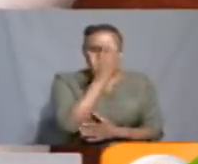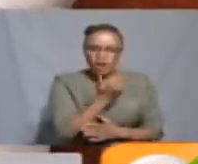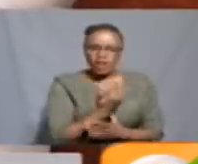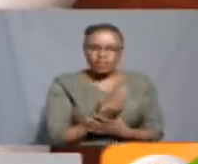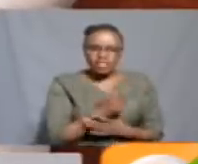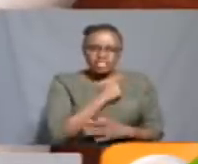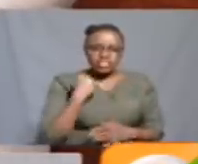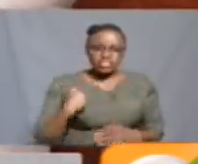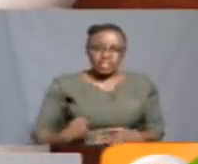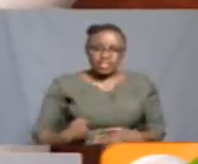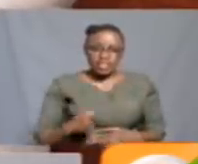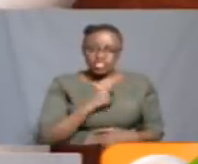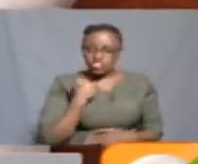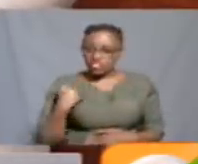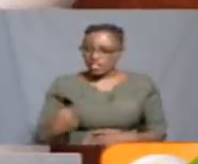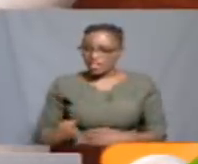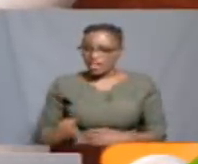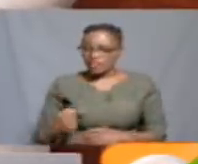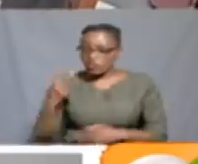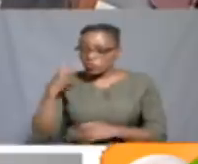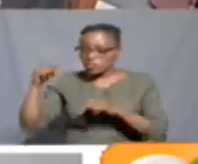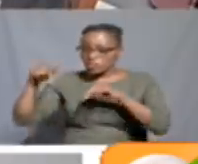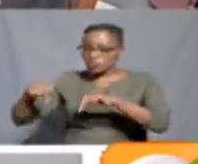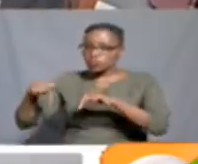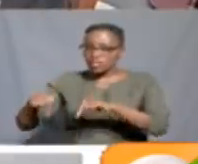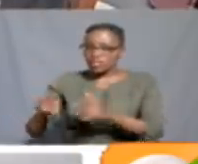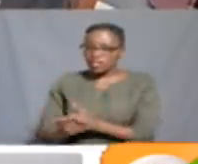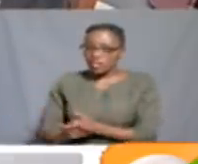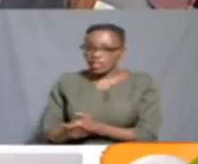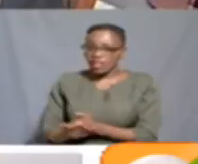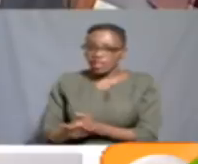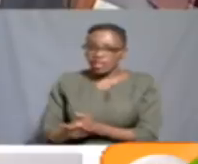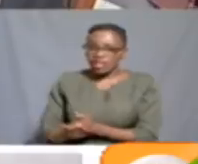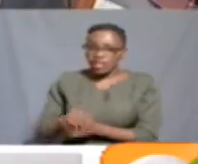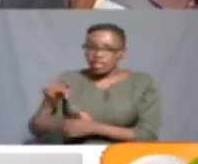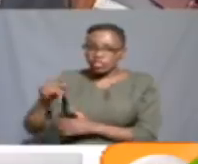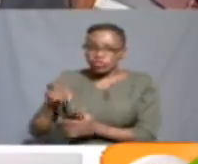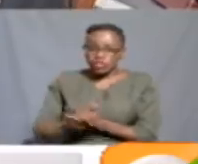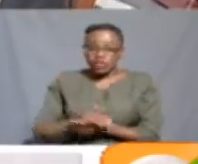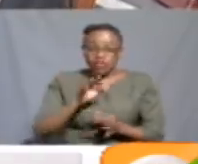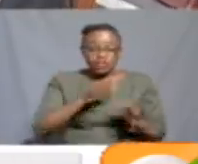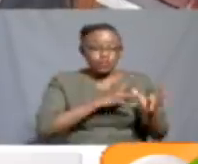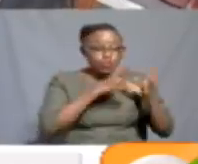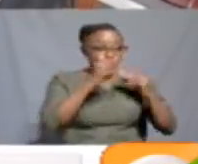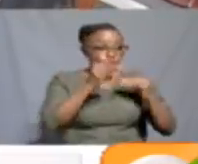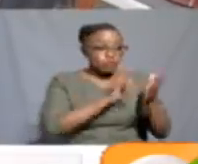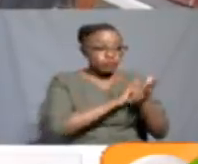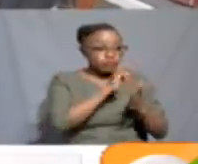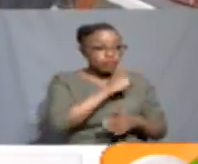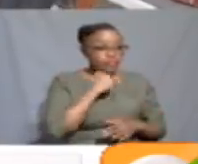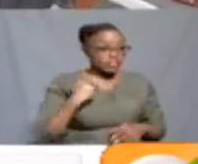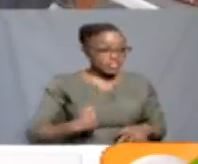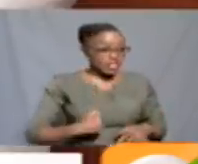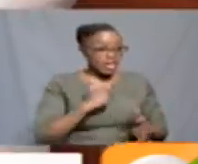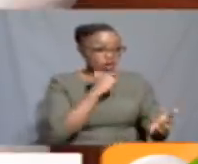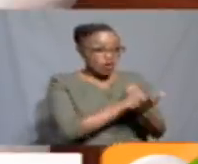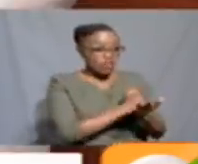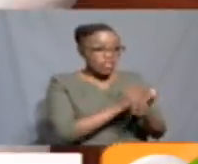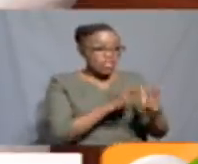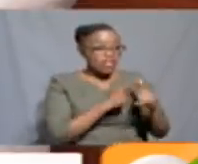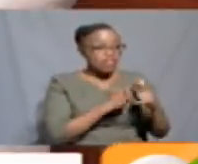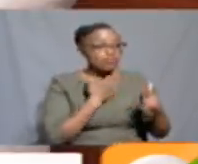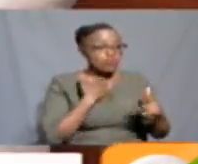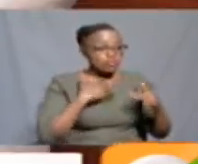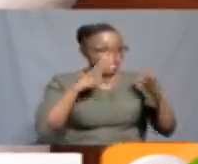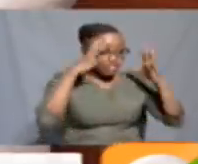Yeah. China. Communist China. Look at it today. We decided to go to China. Our Singapore office decided to go to